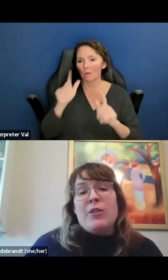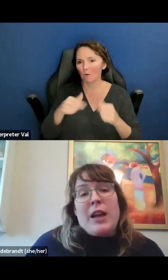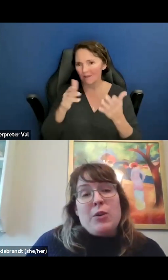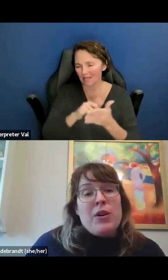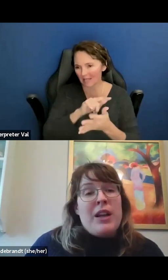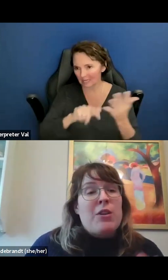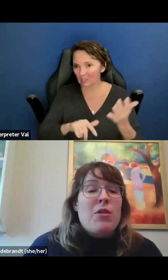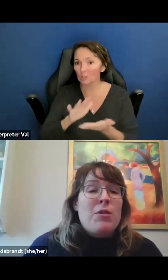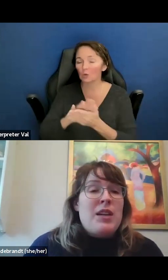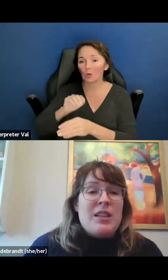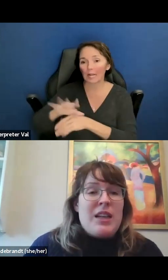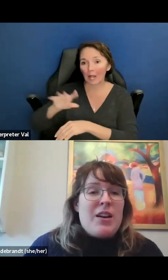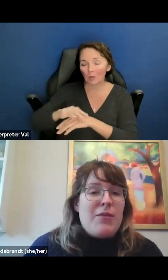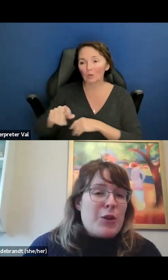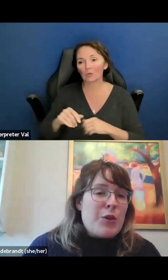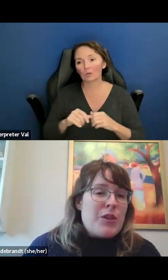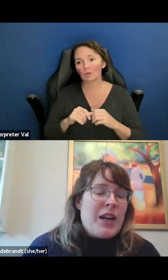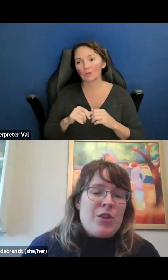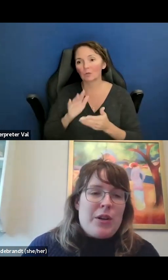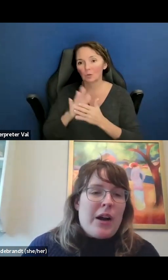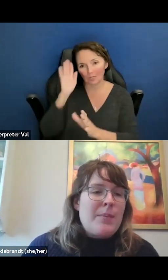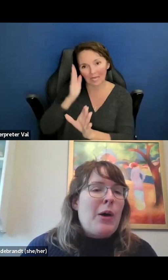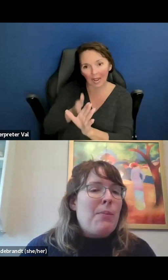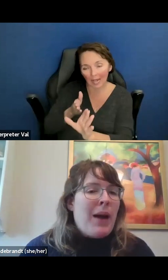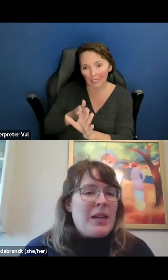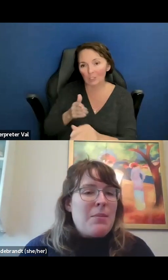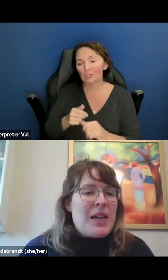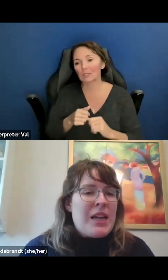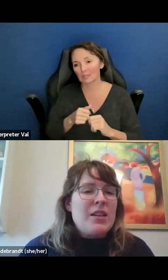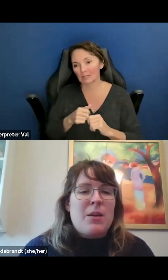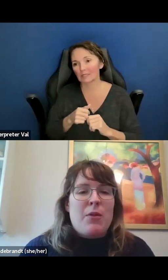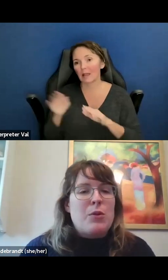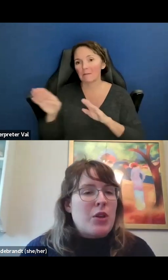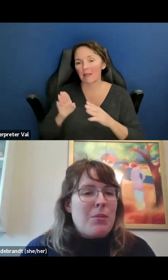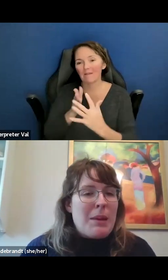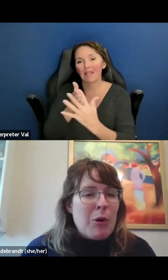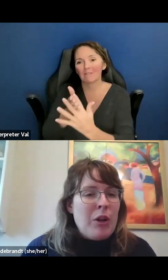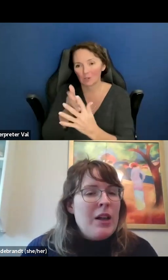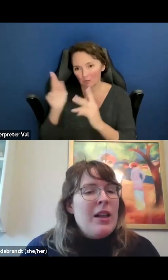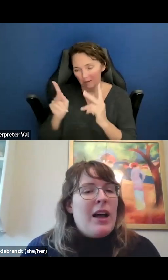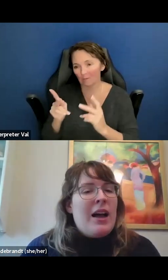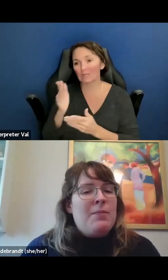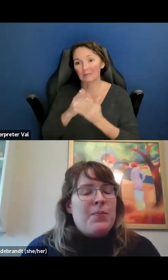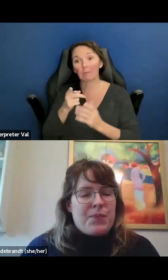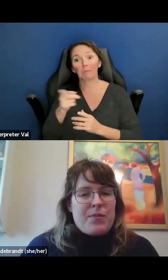The Title IX coordinator or those designated officials that I just talked about might be some of those good